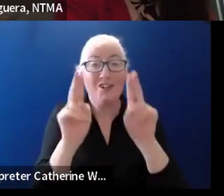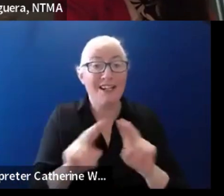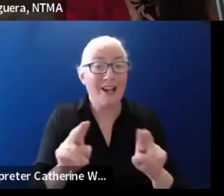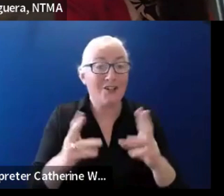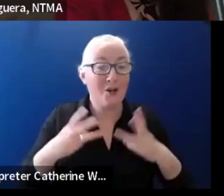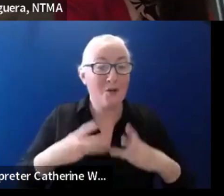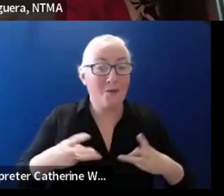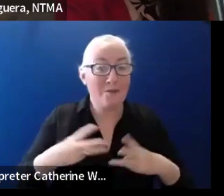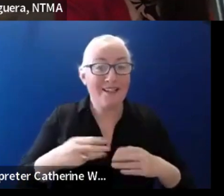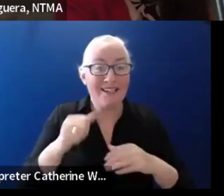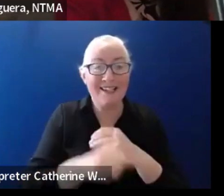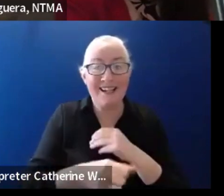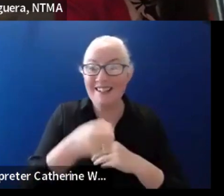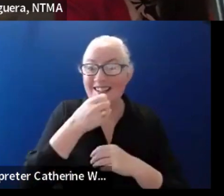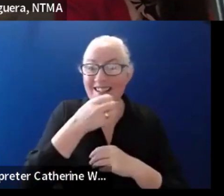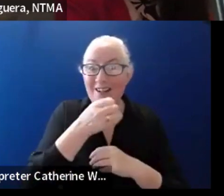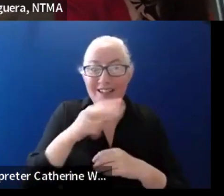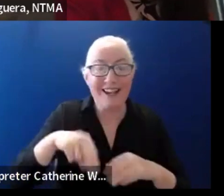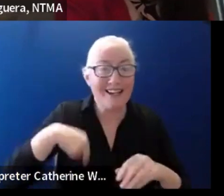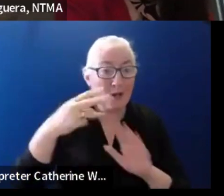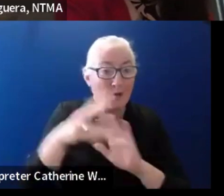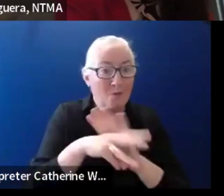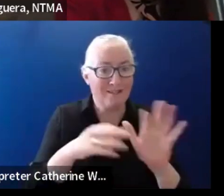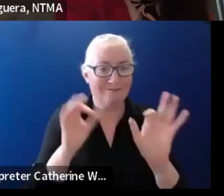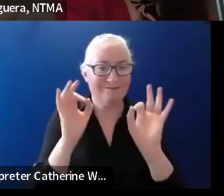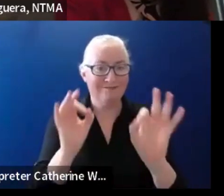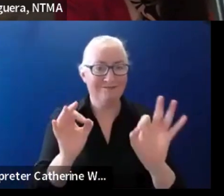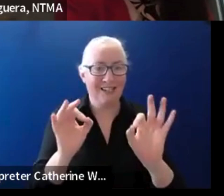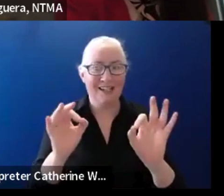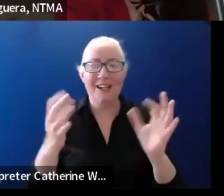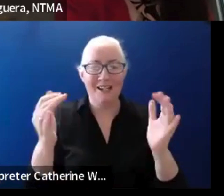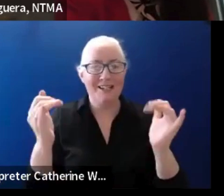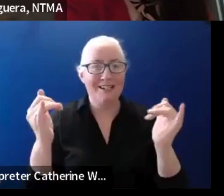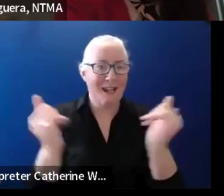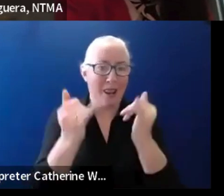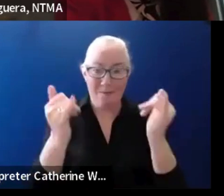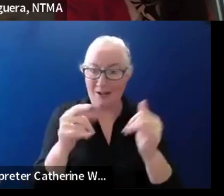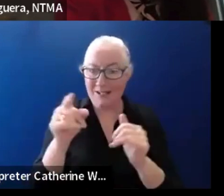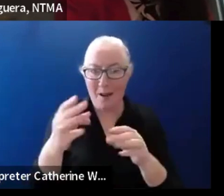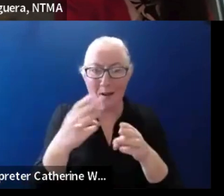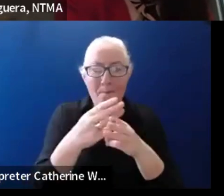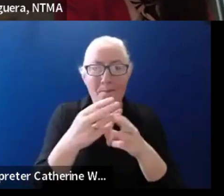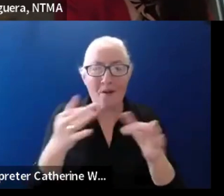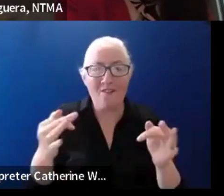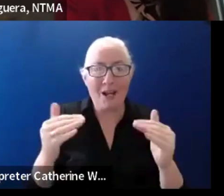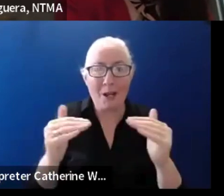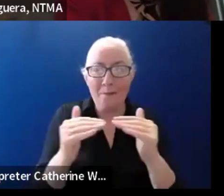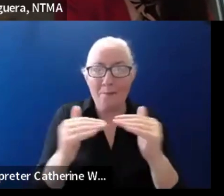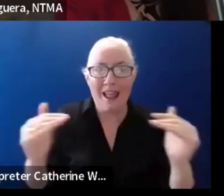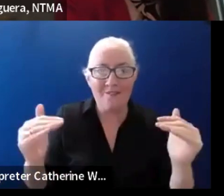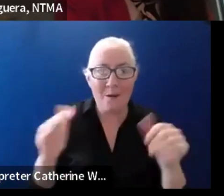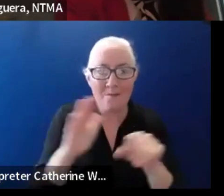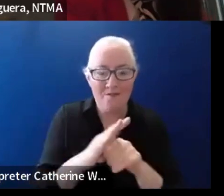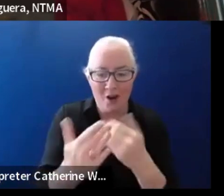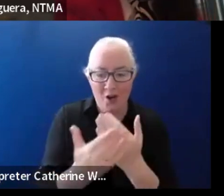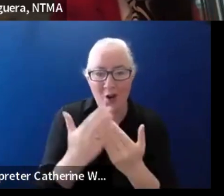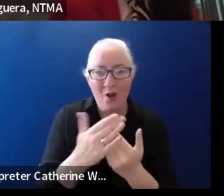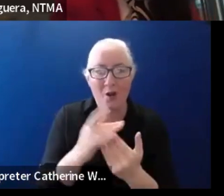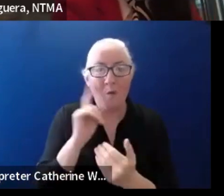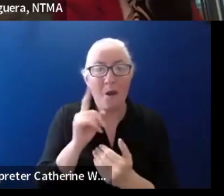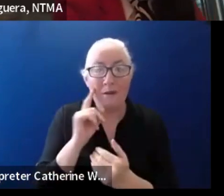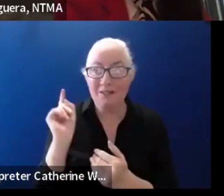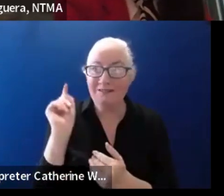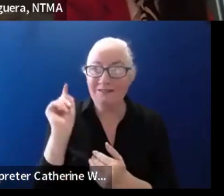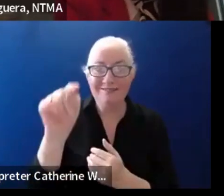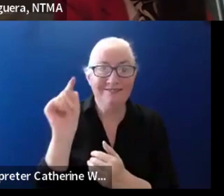being Saturday of next week, and the theme being Accelerate Action. What a perfect kind of platform with those young women who are coming in next